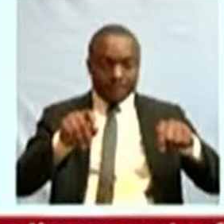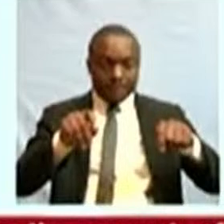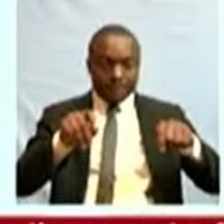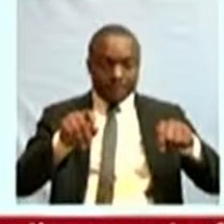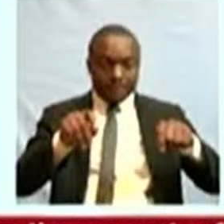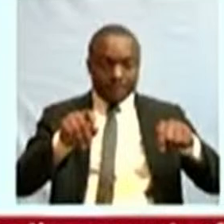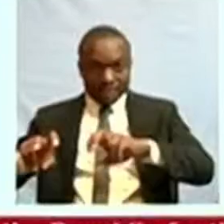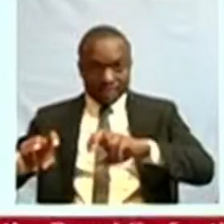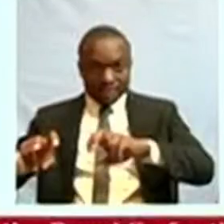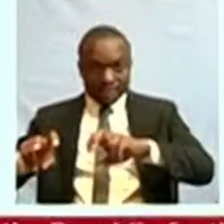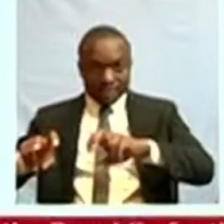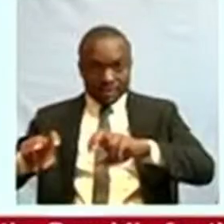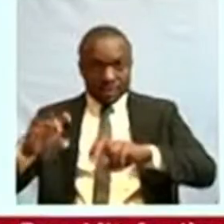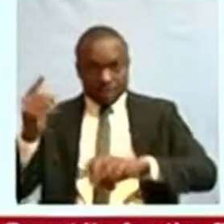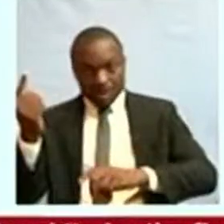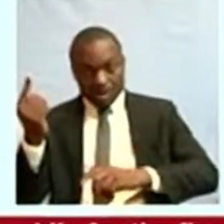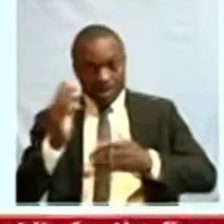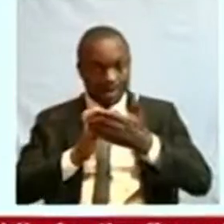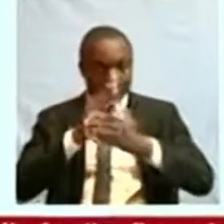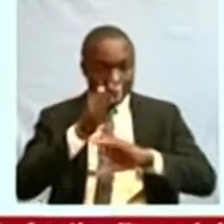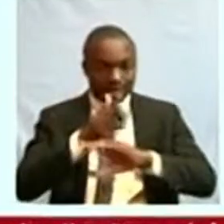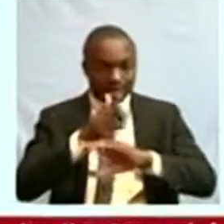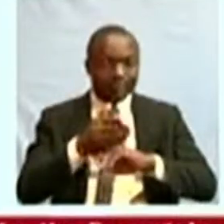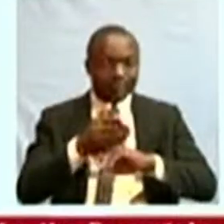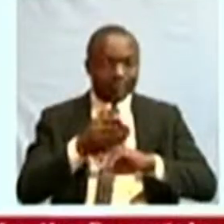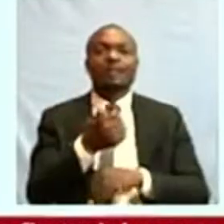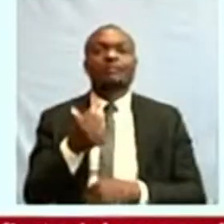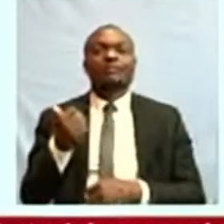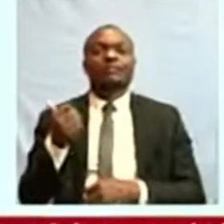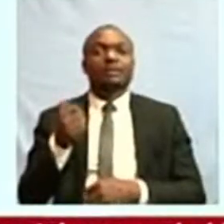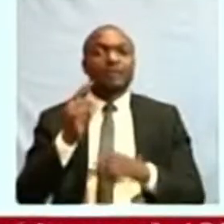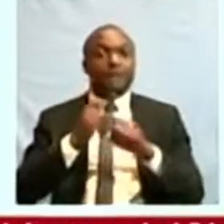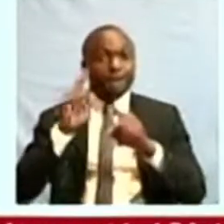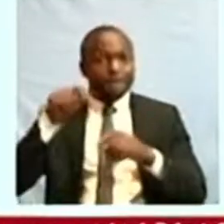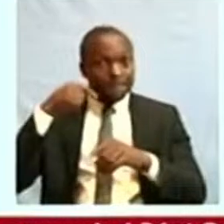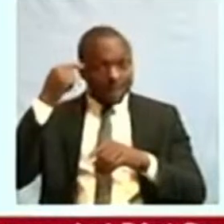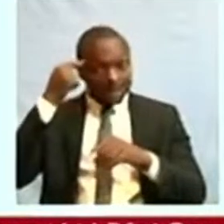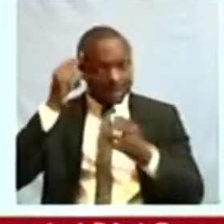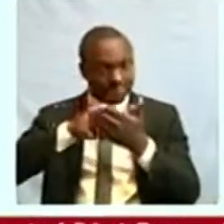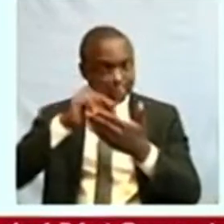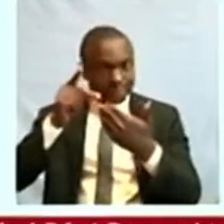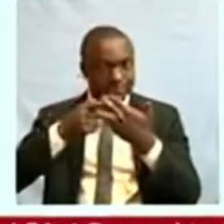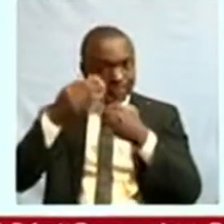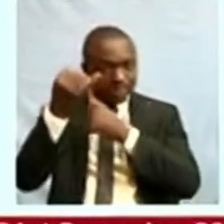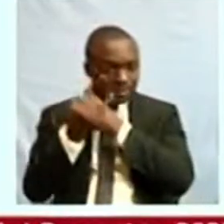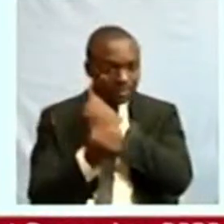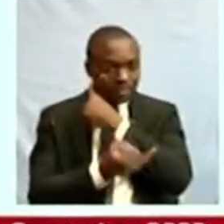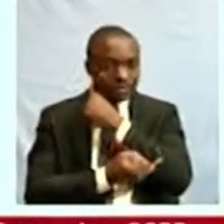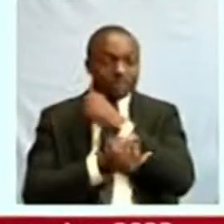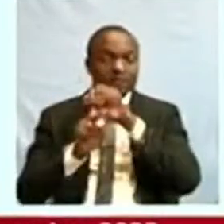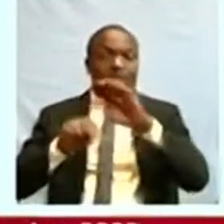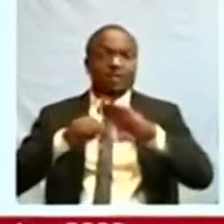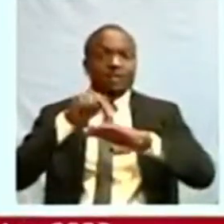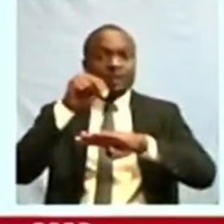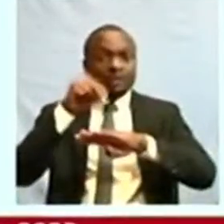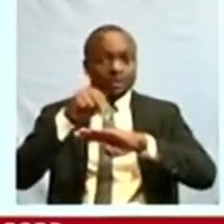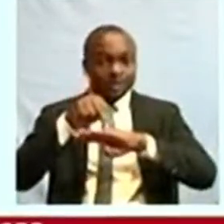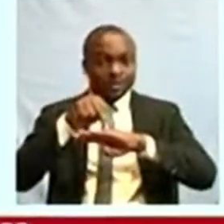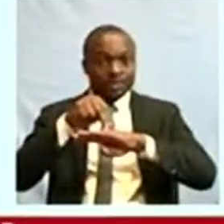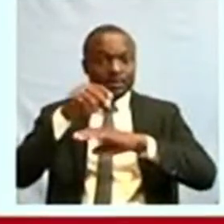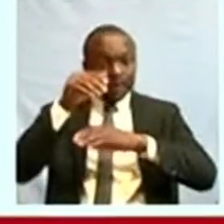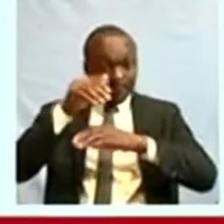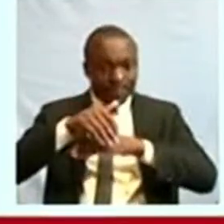other. But there is actually also a government-wide program to introduce a national